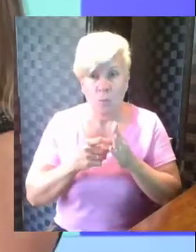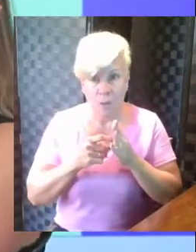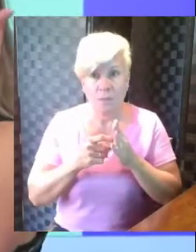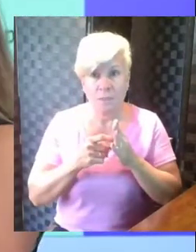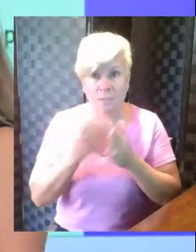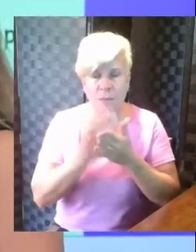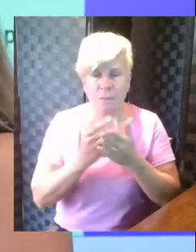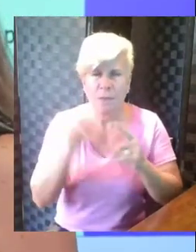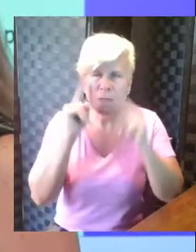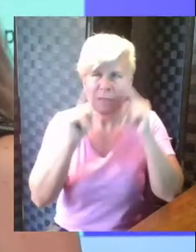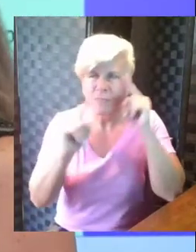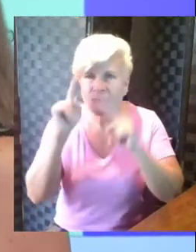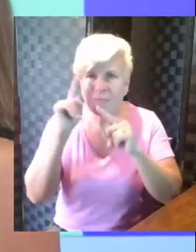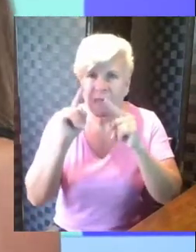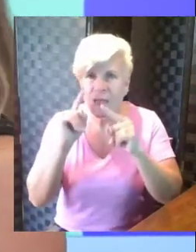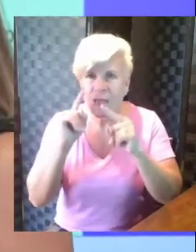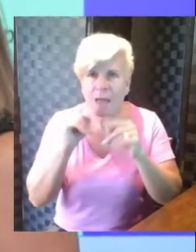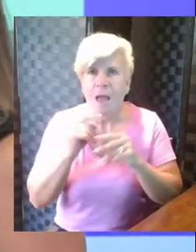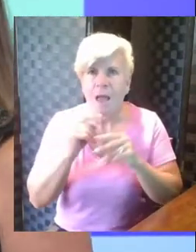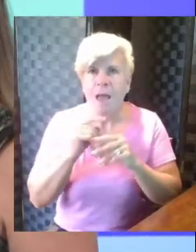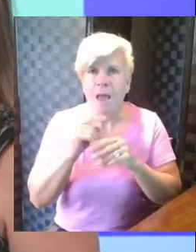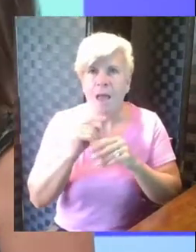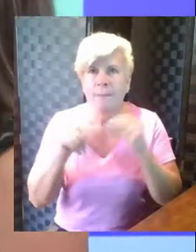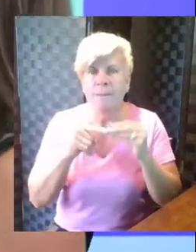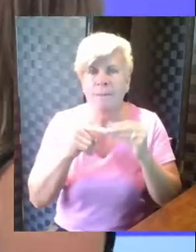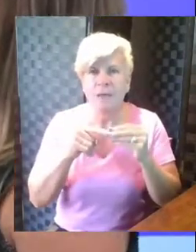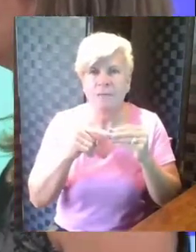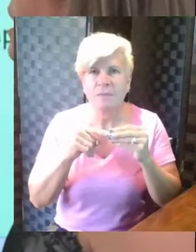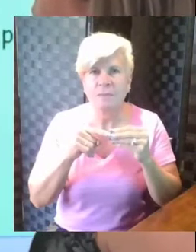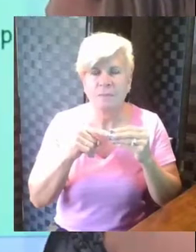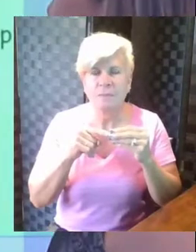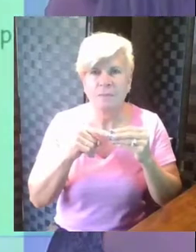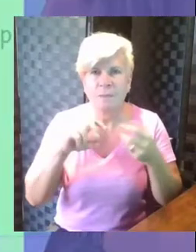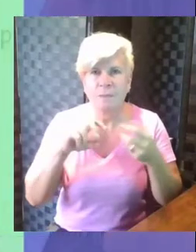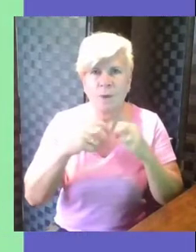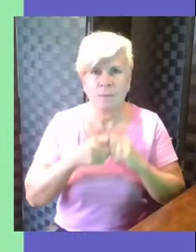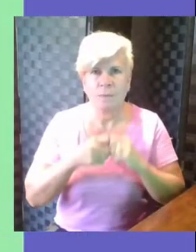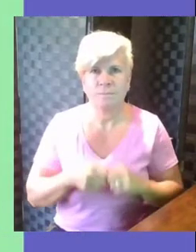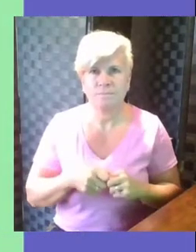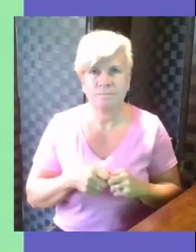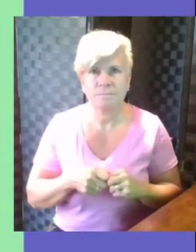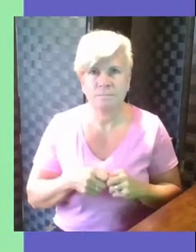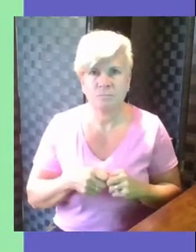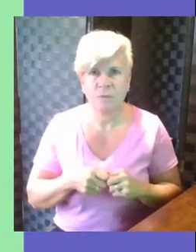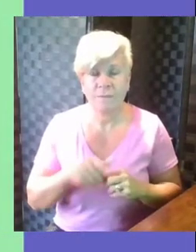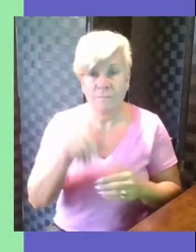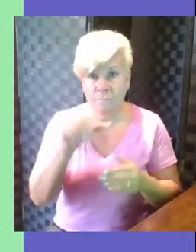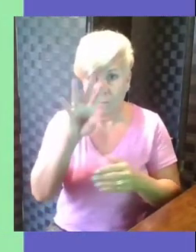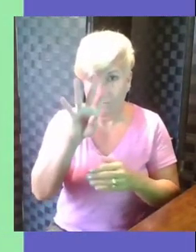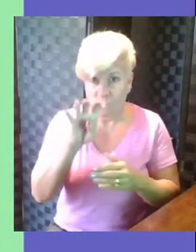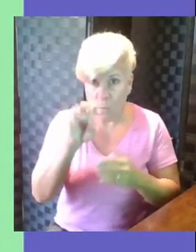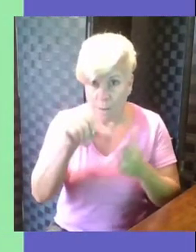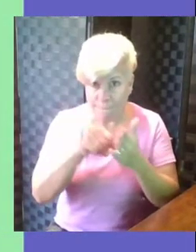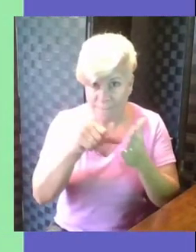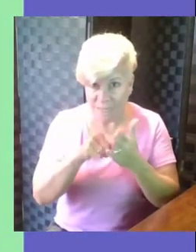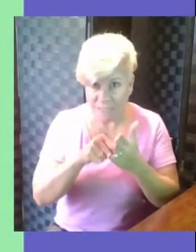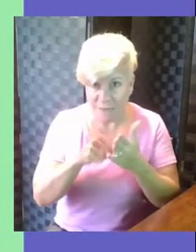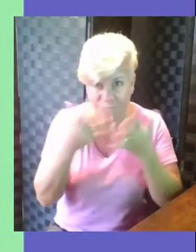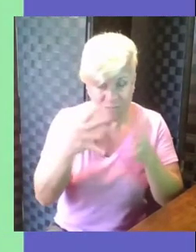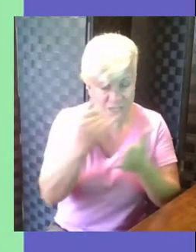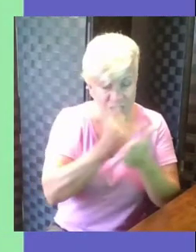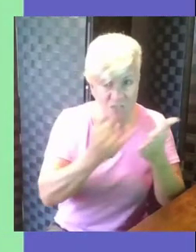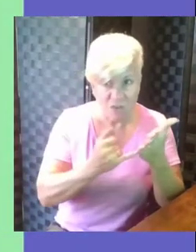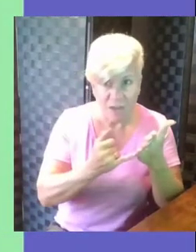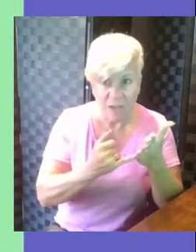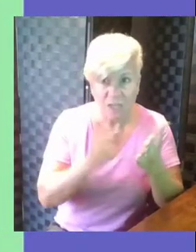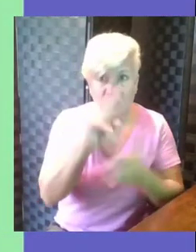but I want you to think all about the whole problem. So Mia has a drawing book with 400 pages. She's already drawn